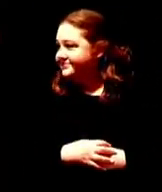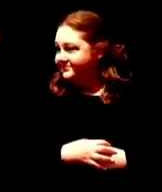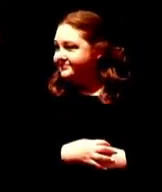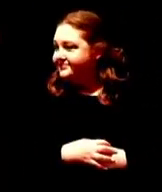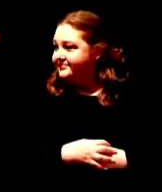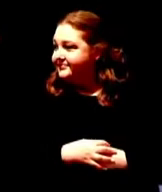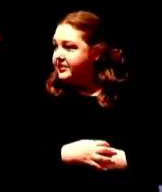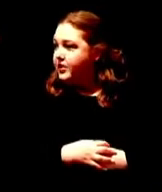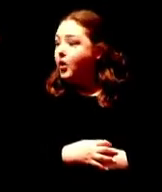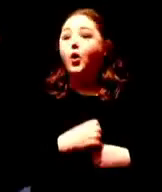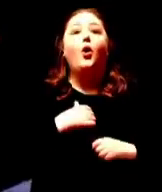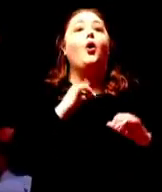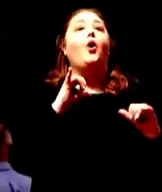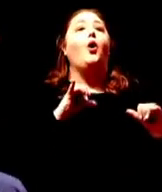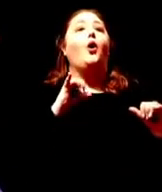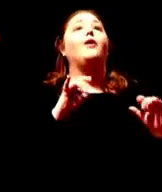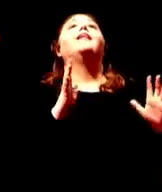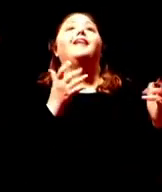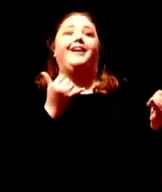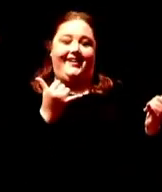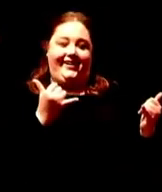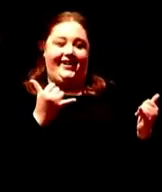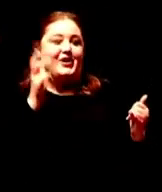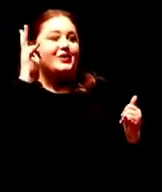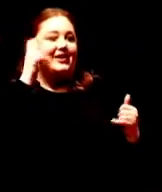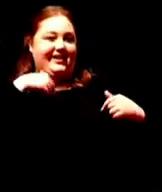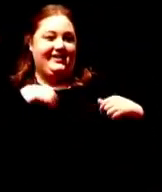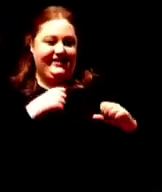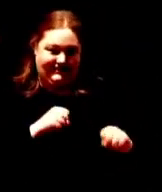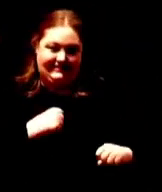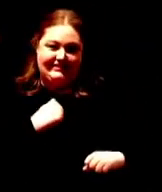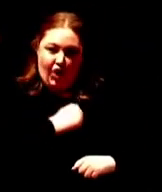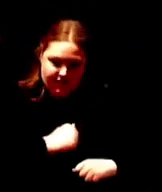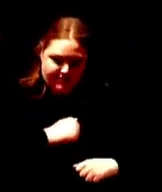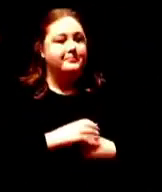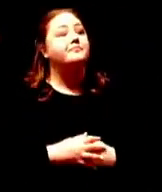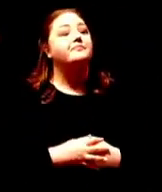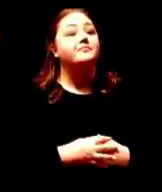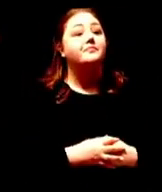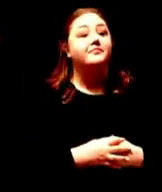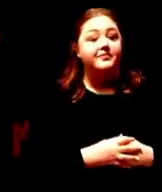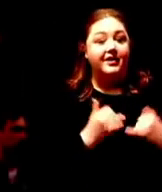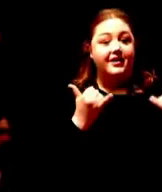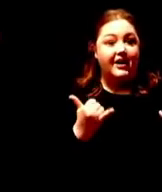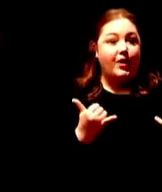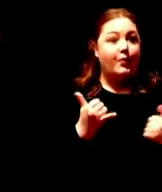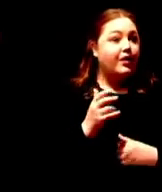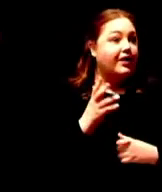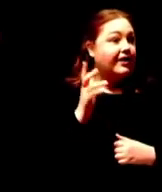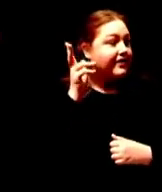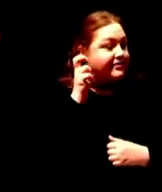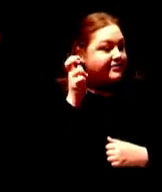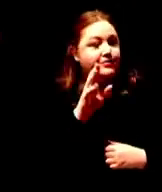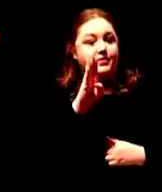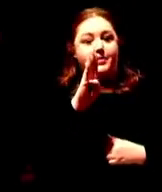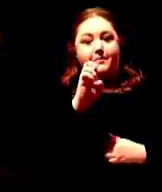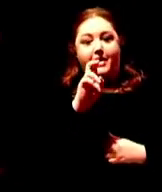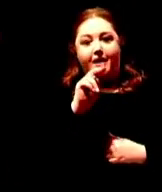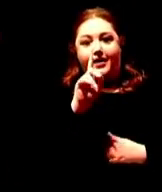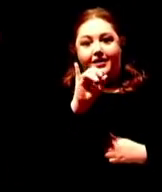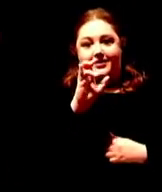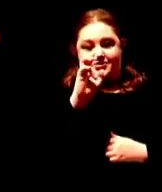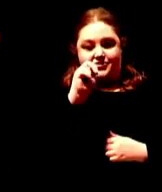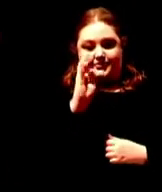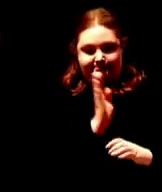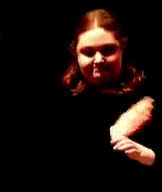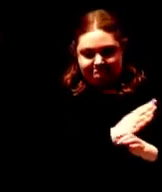Yeah. Oh, is it? Oh, there we are. A little bit louder. Nice. Sorry about that. I believe we're going to hear benediction now from the choir under the direction of Miss